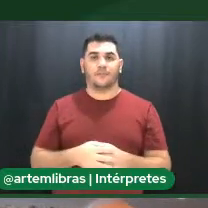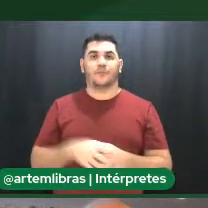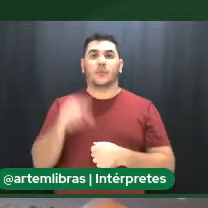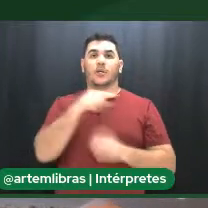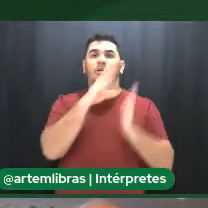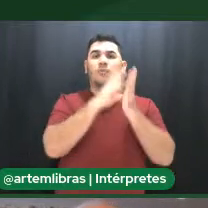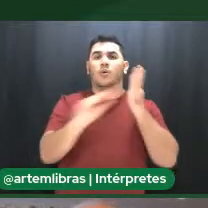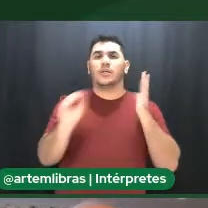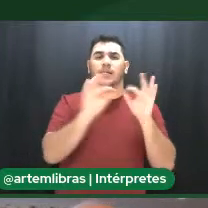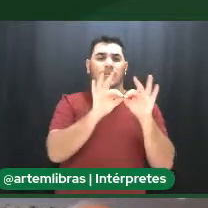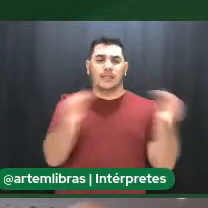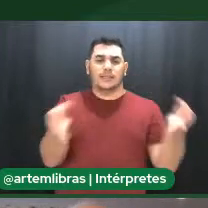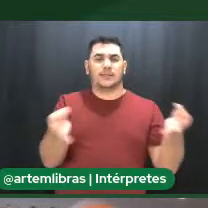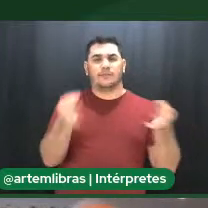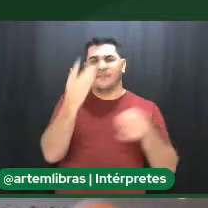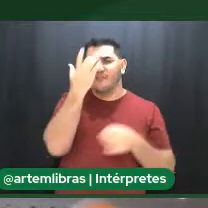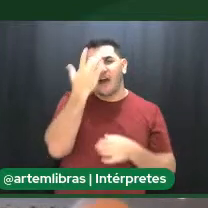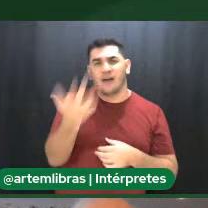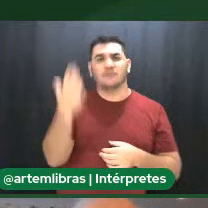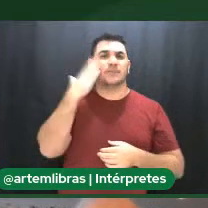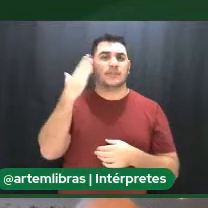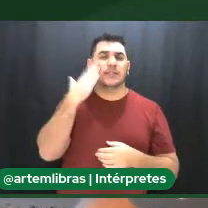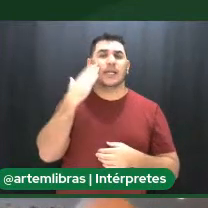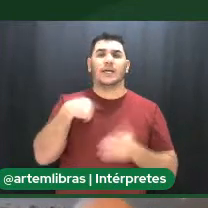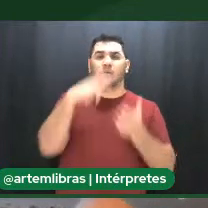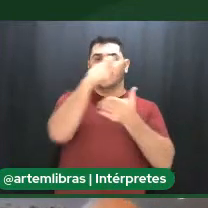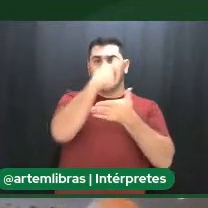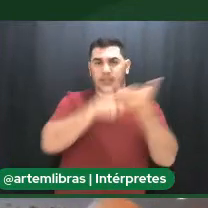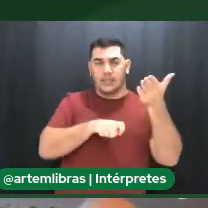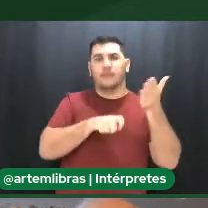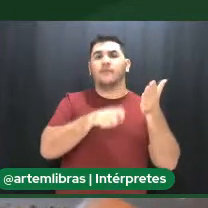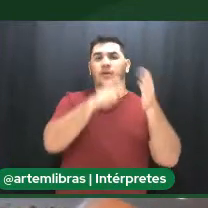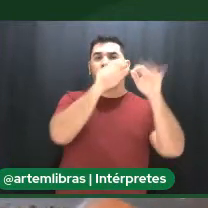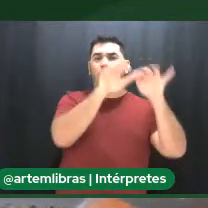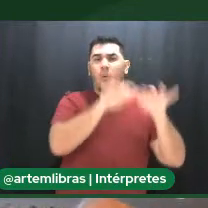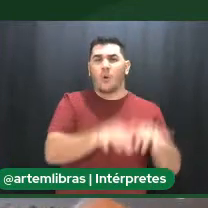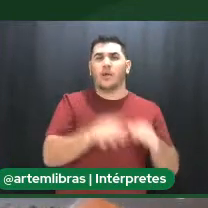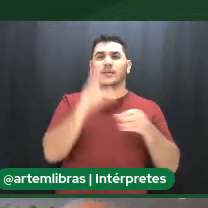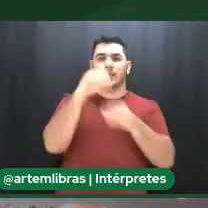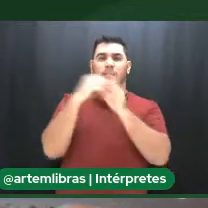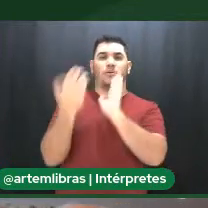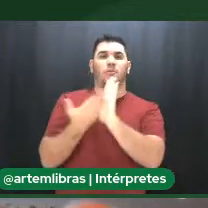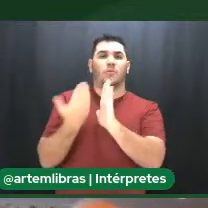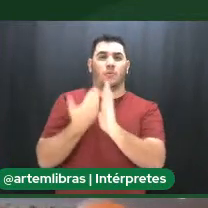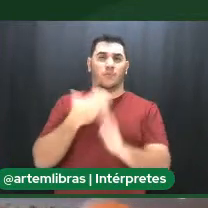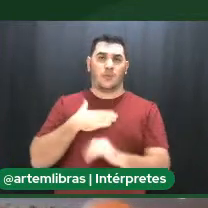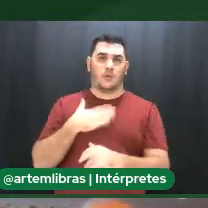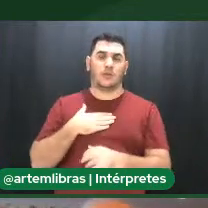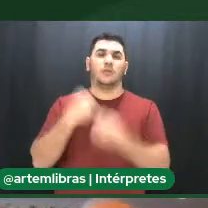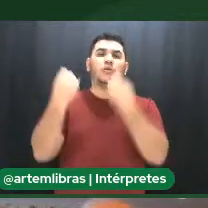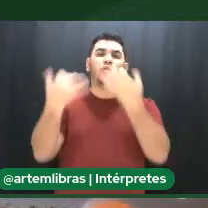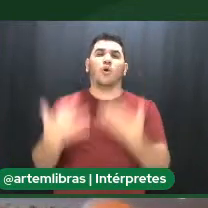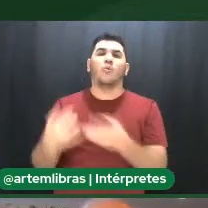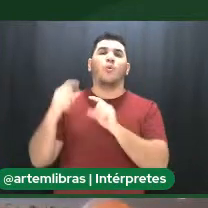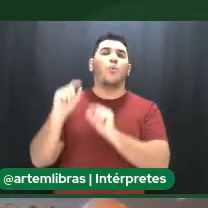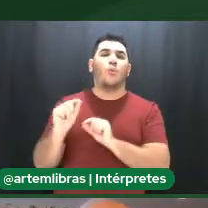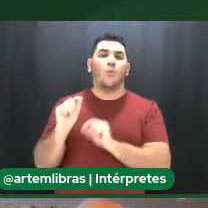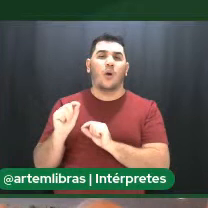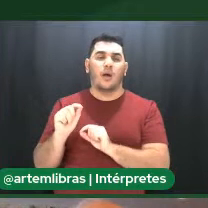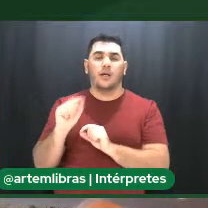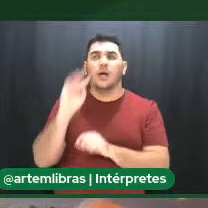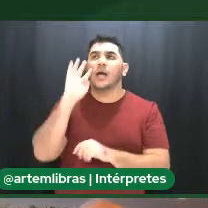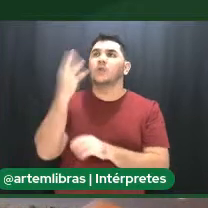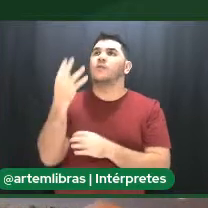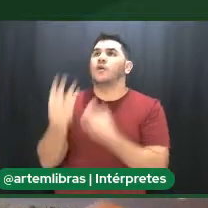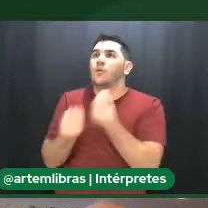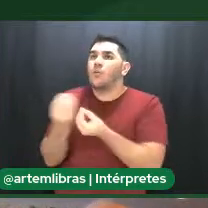Control. And that assumed that you had to make this decision: how much control and how much automation. But